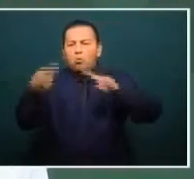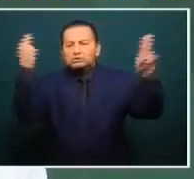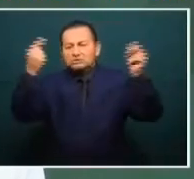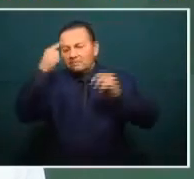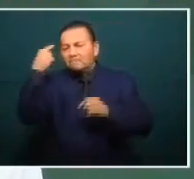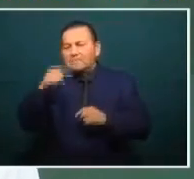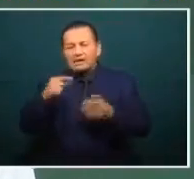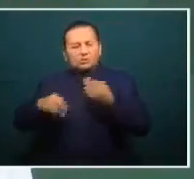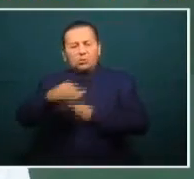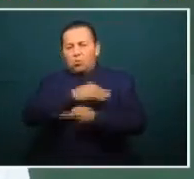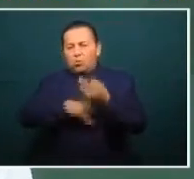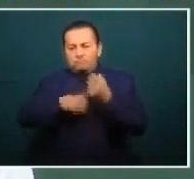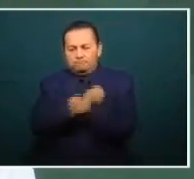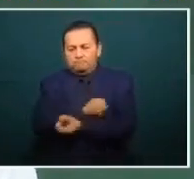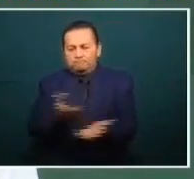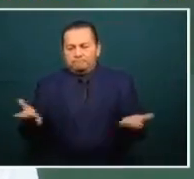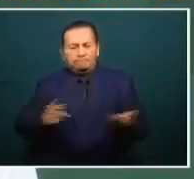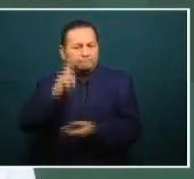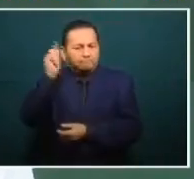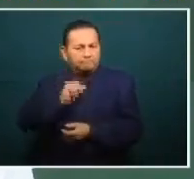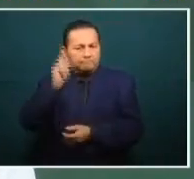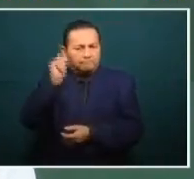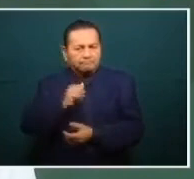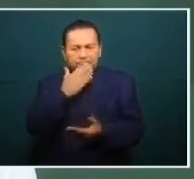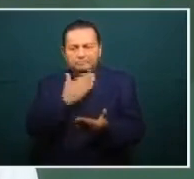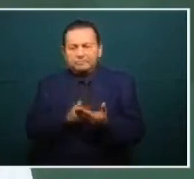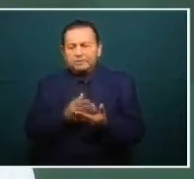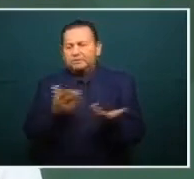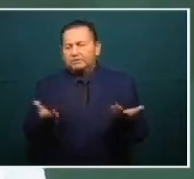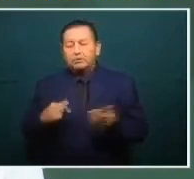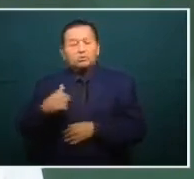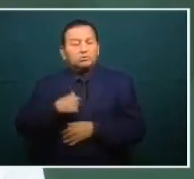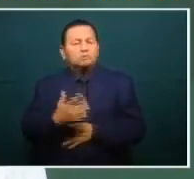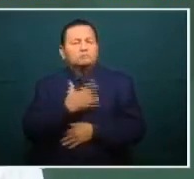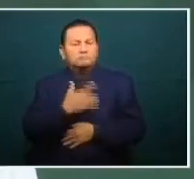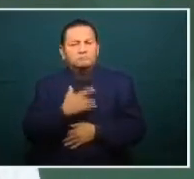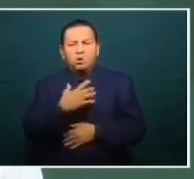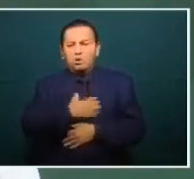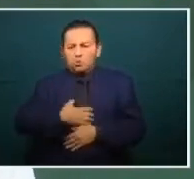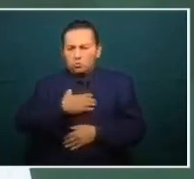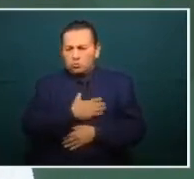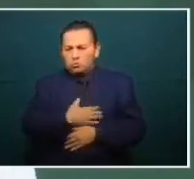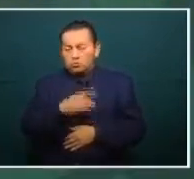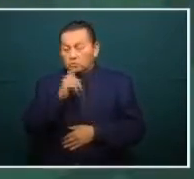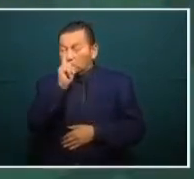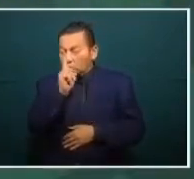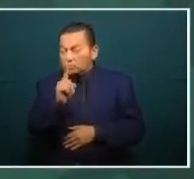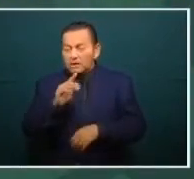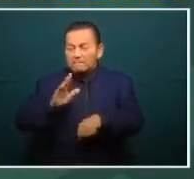Because it is universal. It's for everyone. And